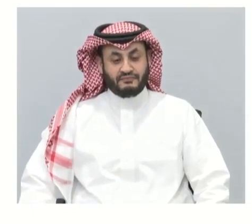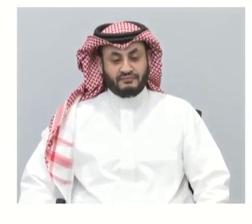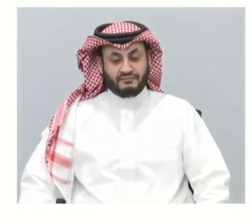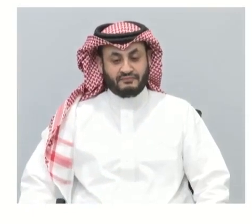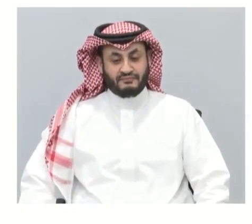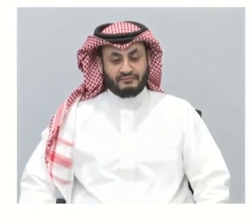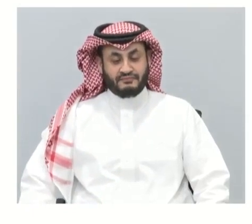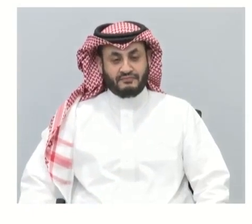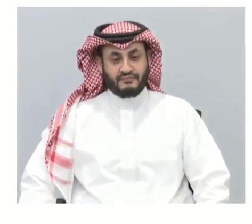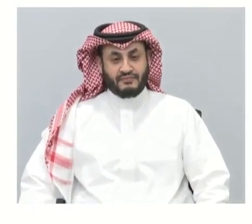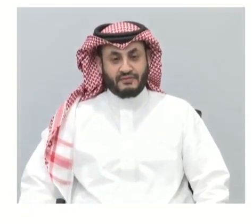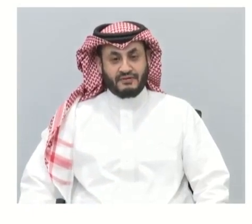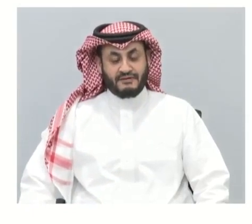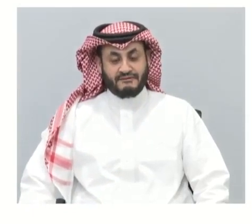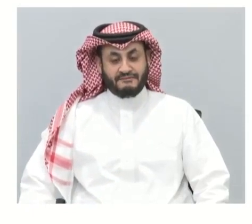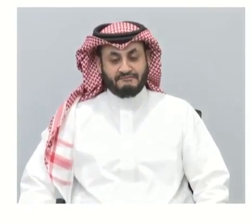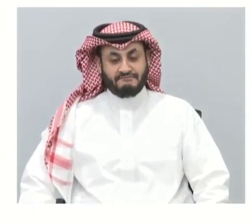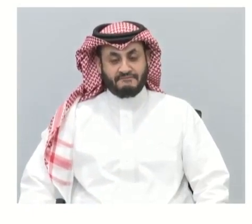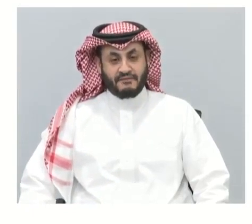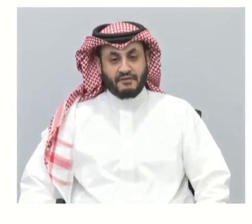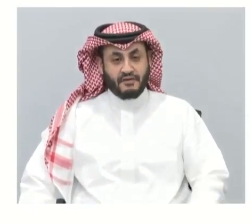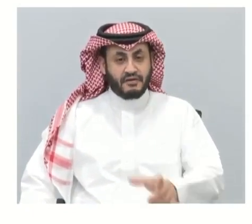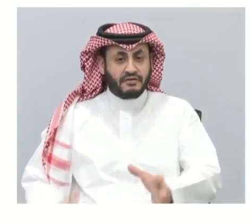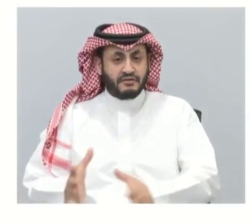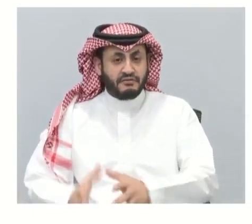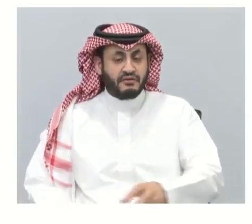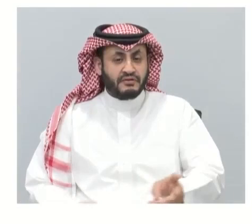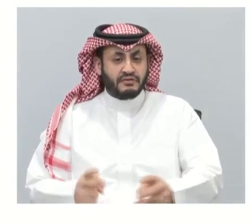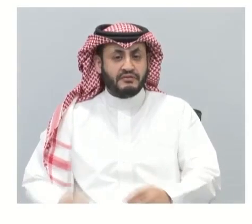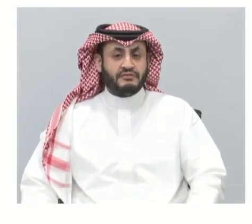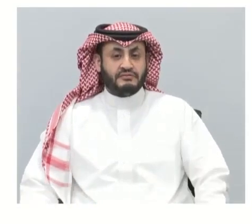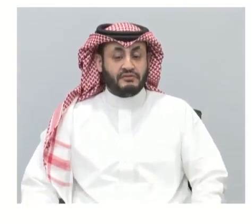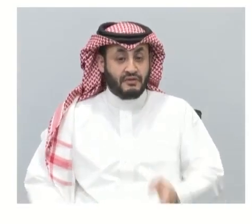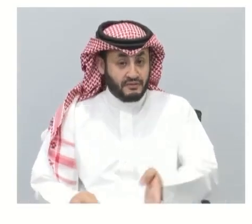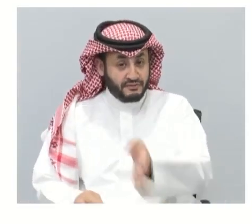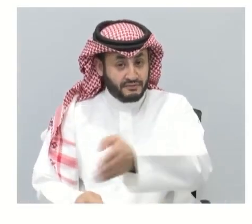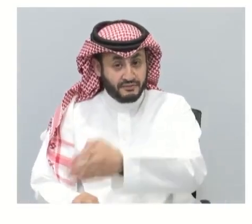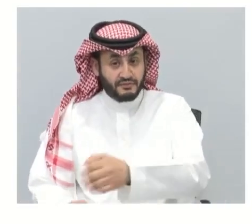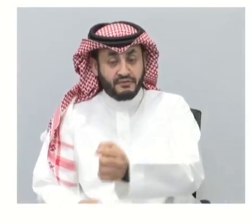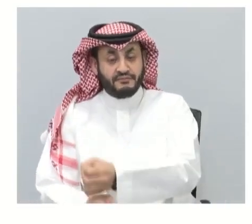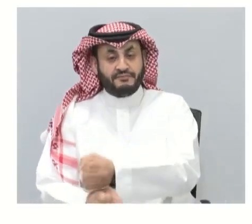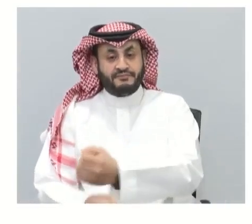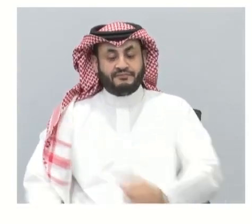exercise A. Ask questions about the situation. Use the present perfect progressive.